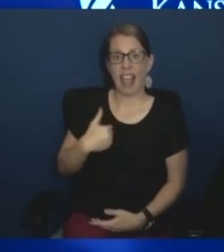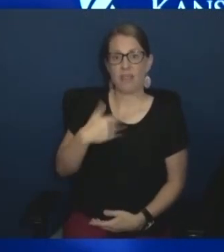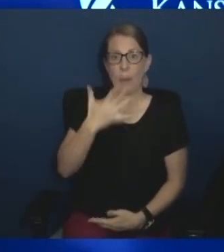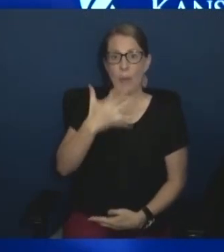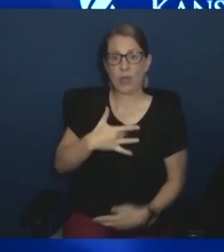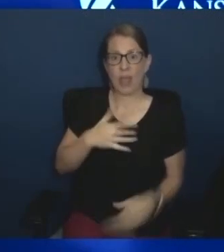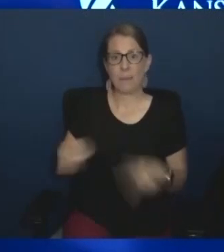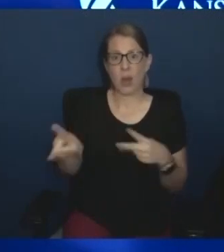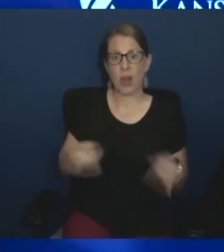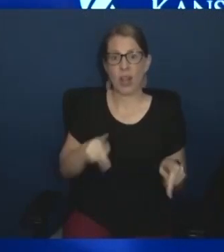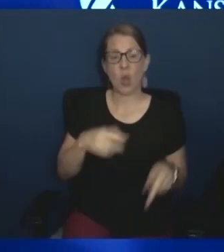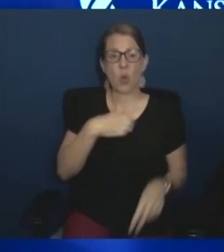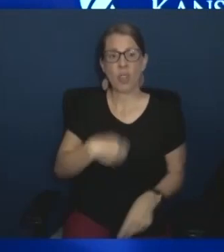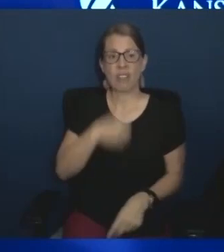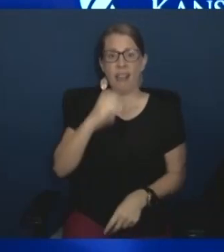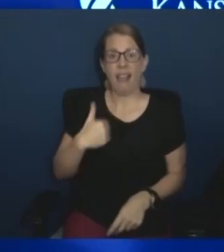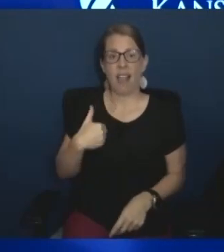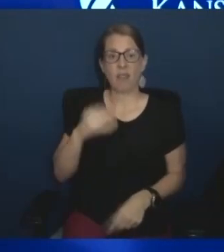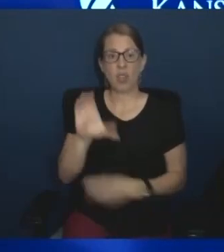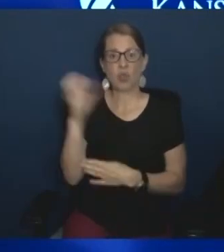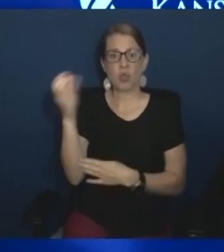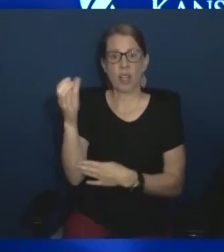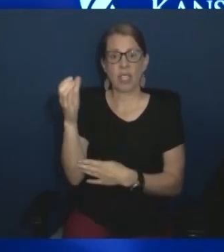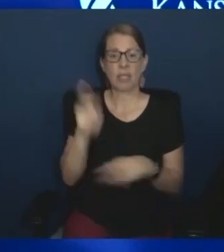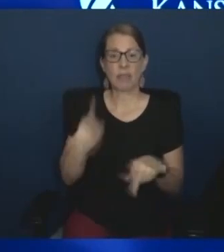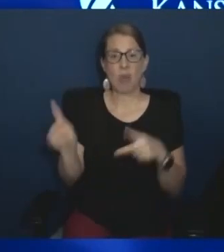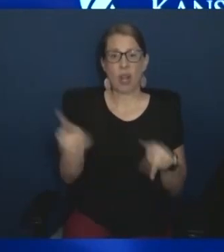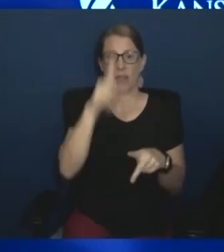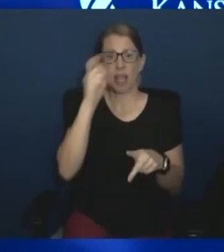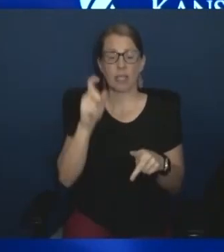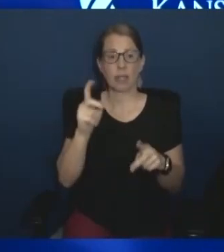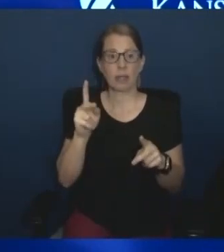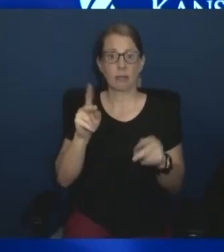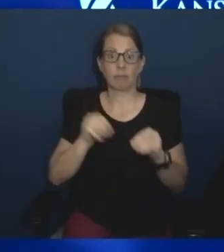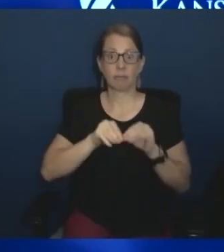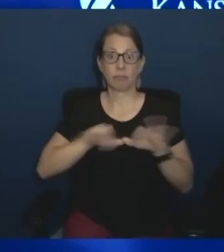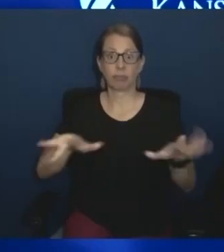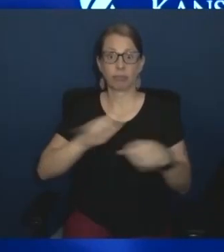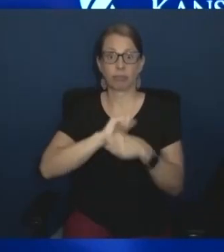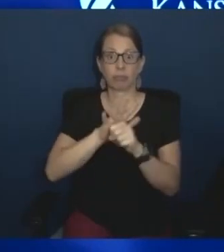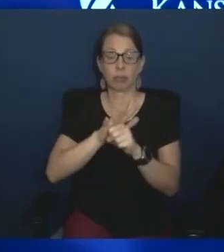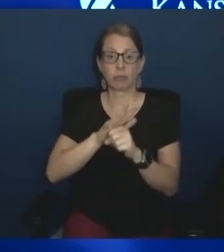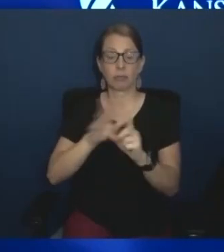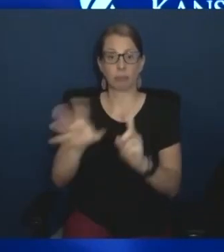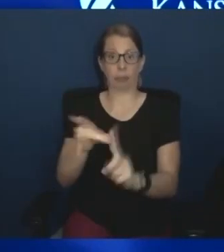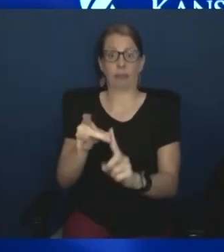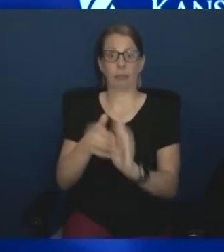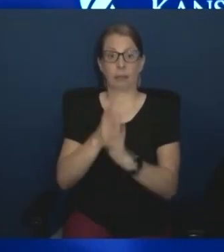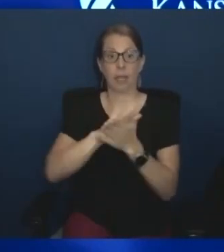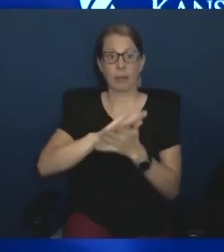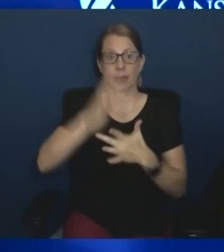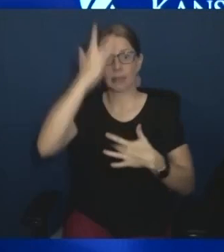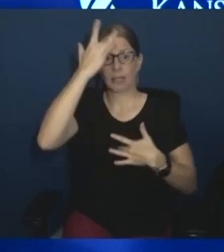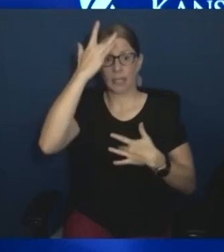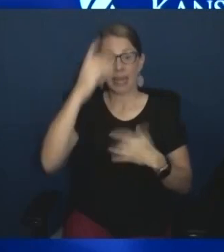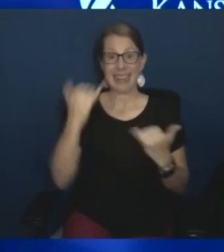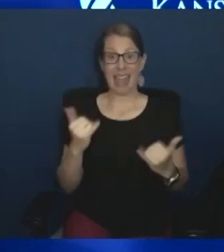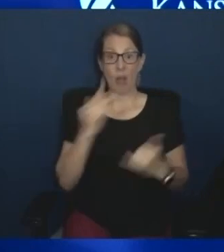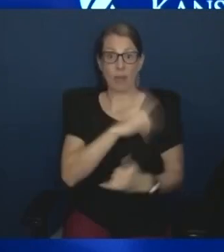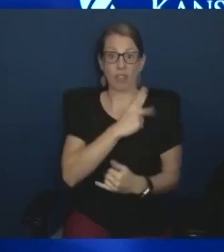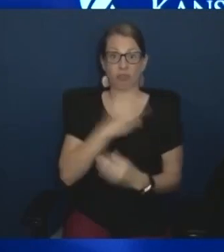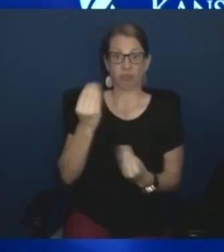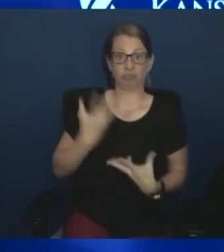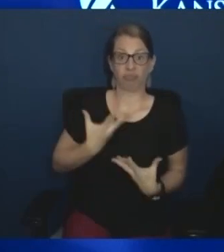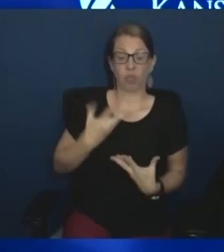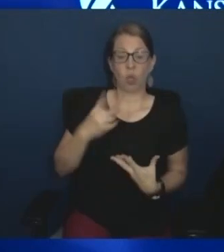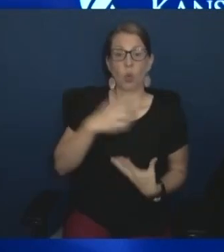that Christmas party because people got sick. And now I've had patients tell me, I wish I would have gotten that vaccine, or, even